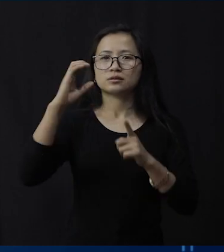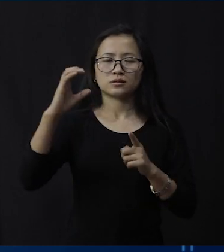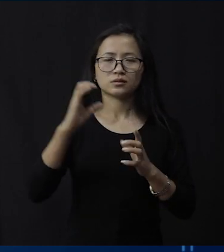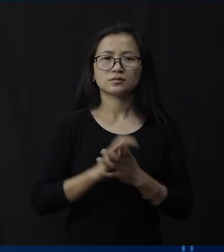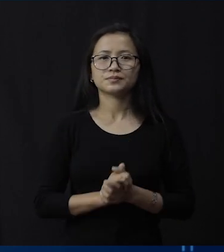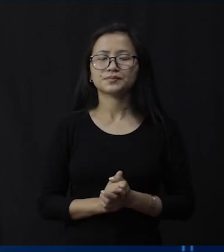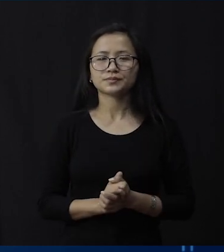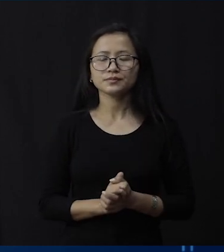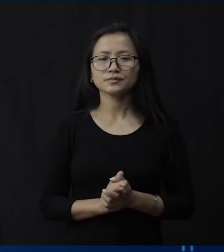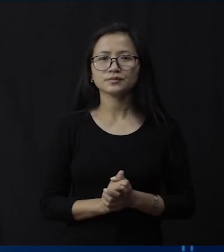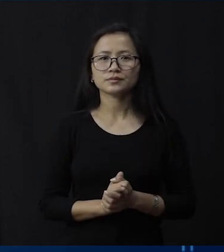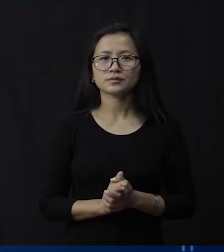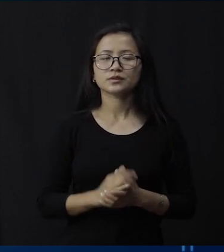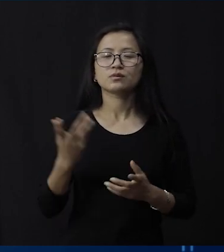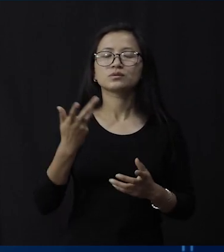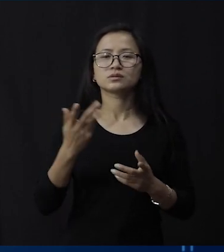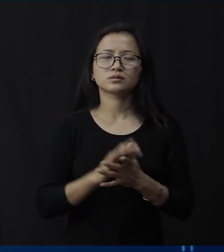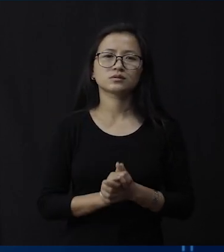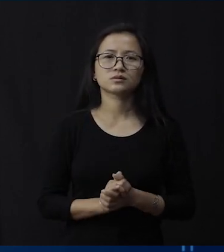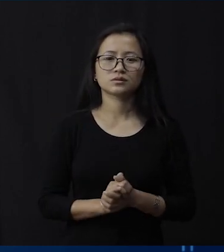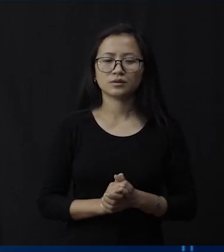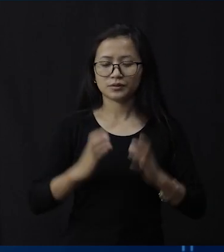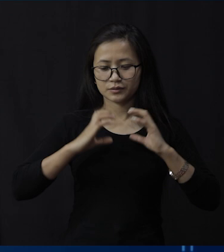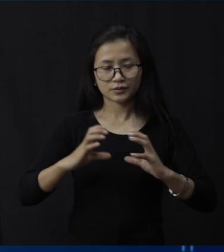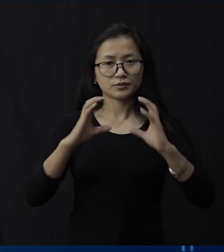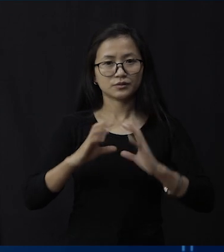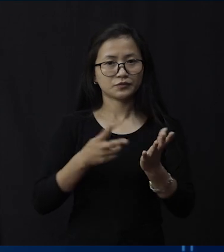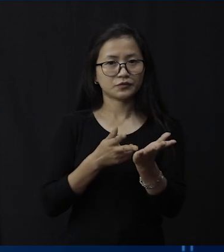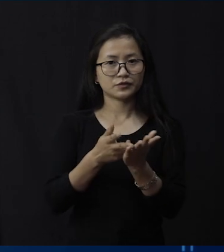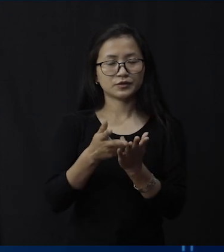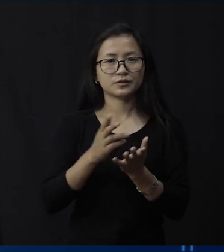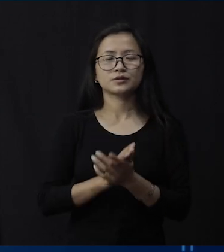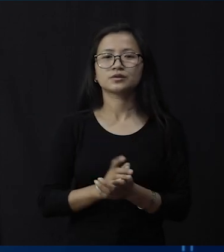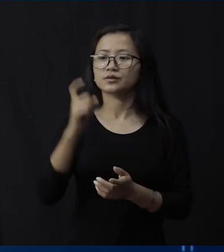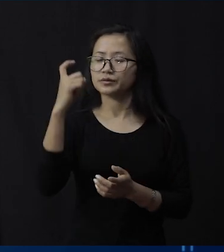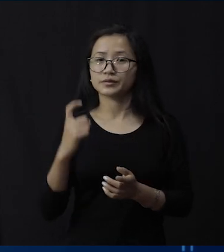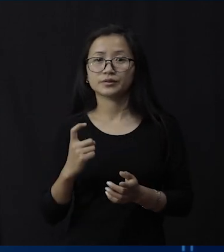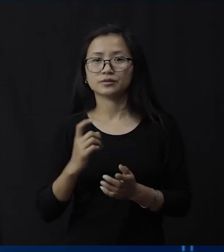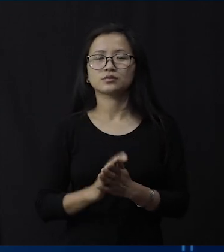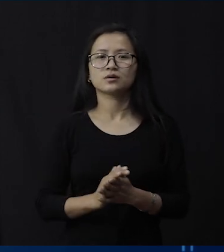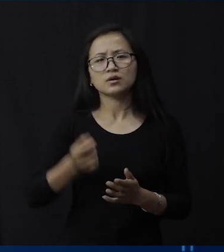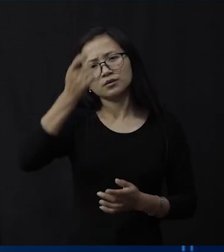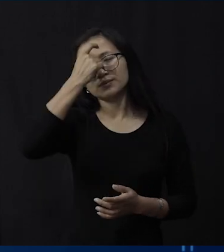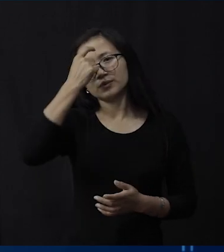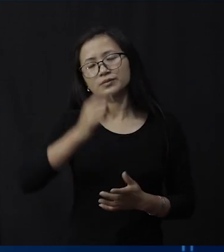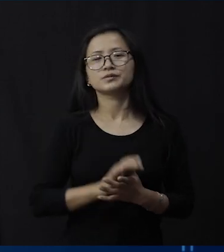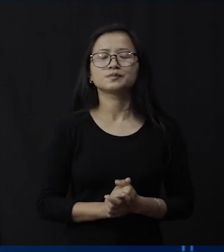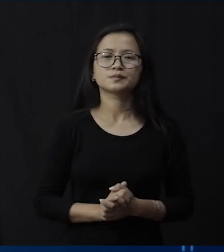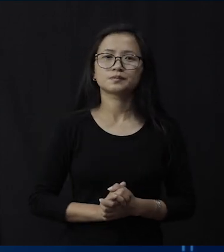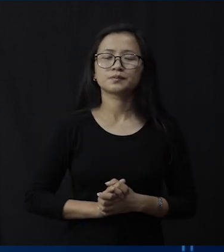right, so this DC, what he does, he takes care of the villagers, their needs, their problems.